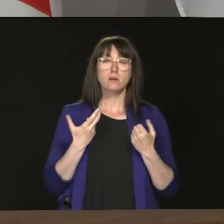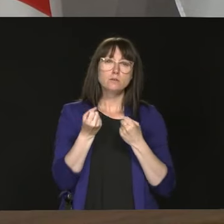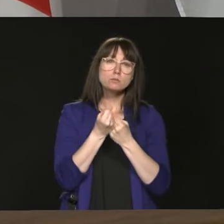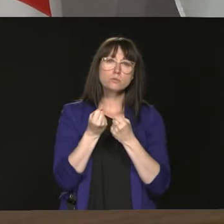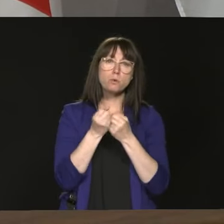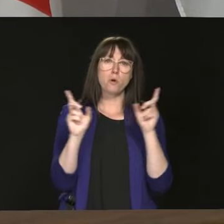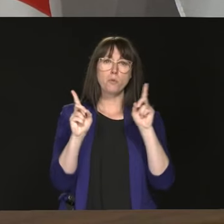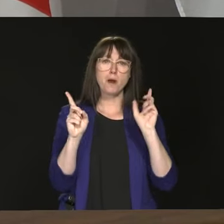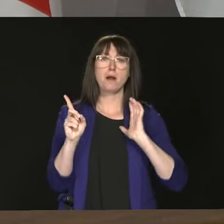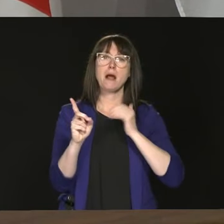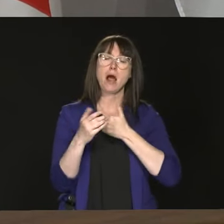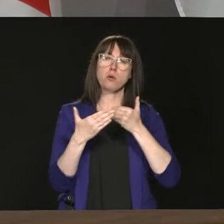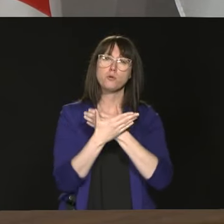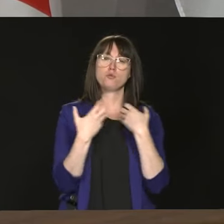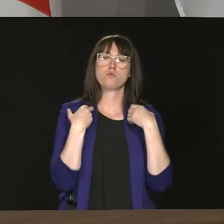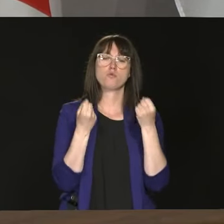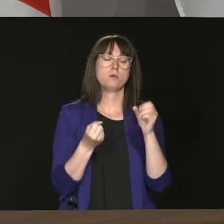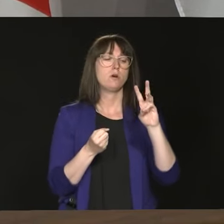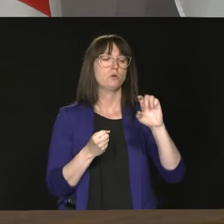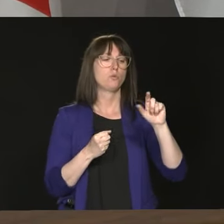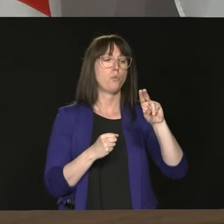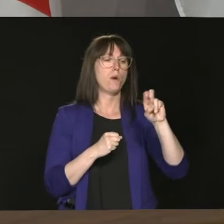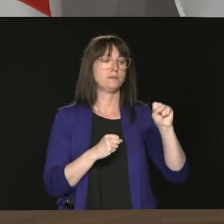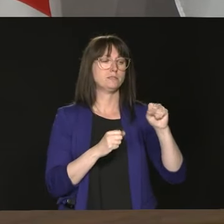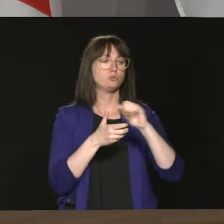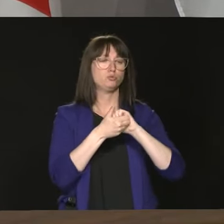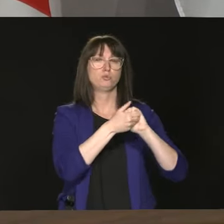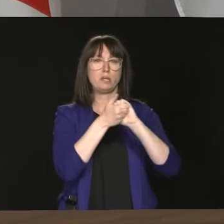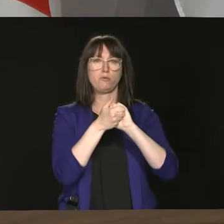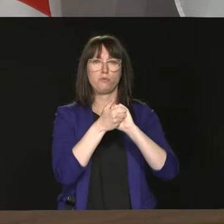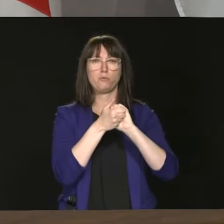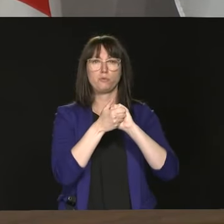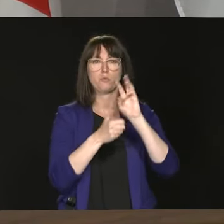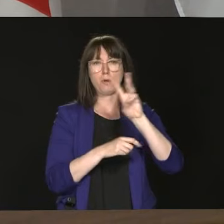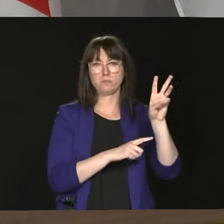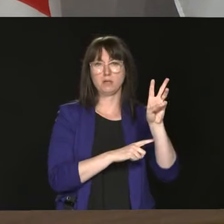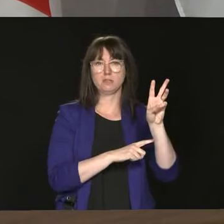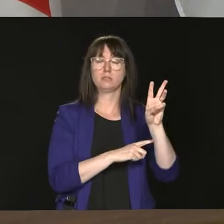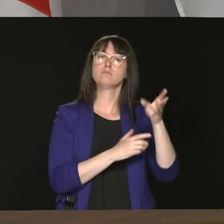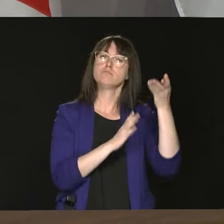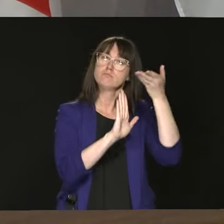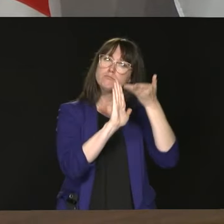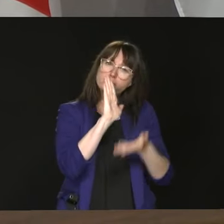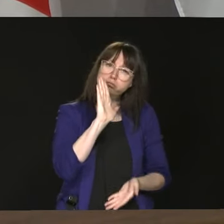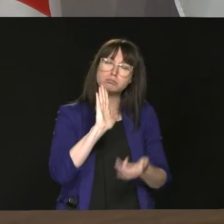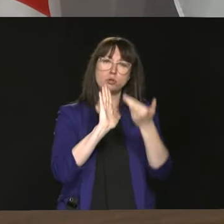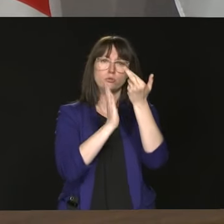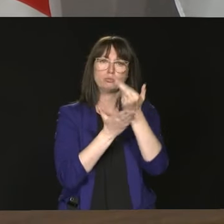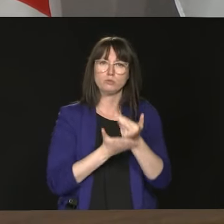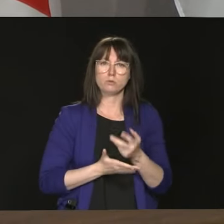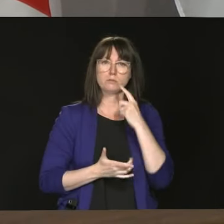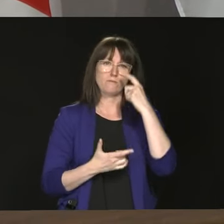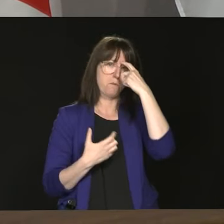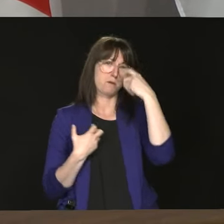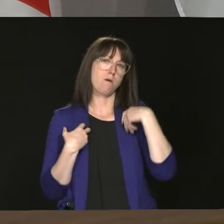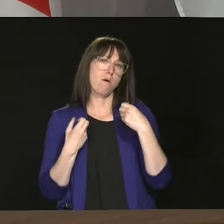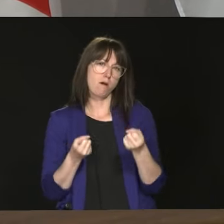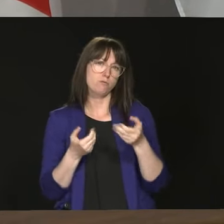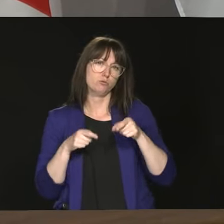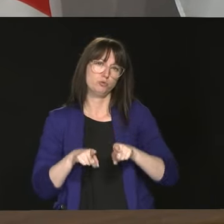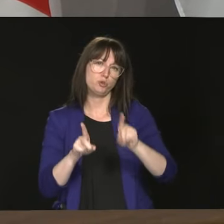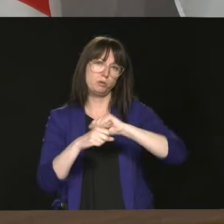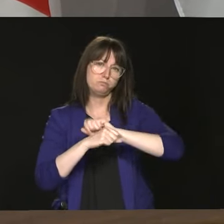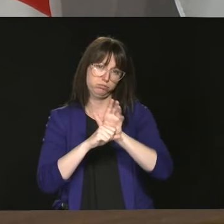Together Canada portal that is dedicated to providing resources for mental wellness. You can access the